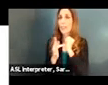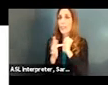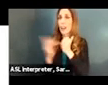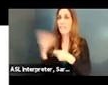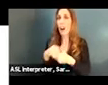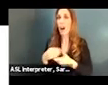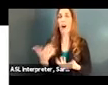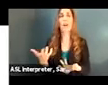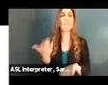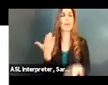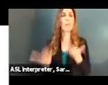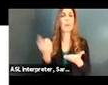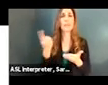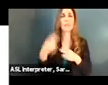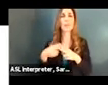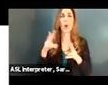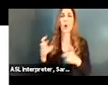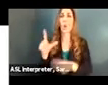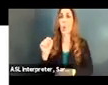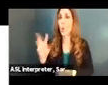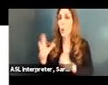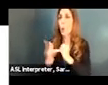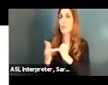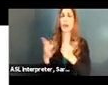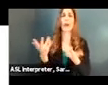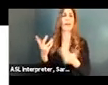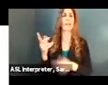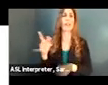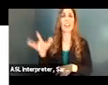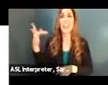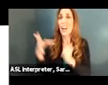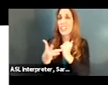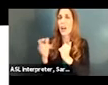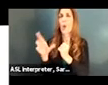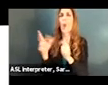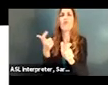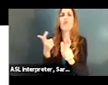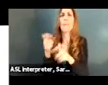might be what some people call low tech or light tech, or some people call rapid access.